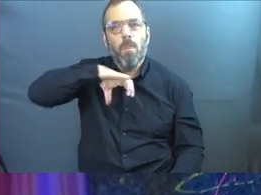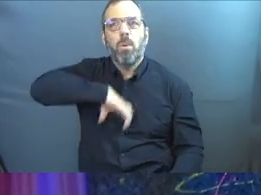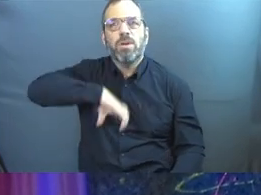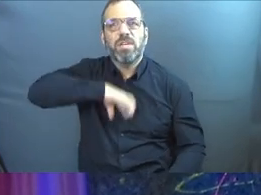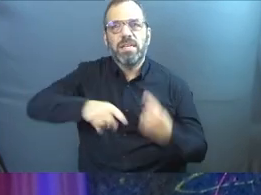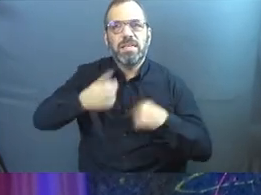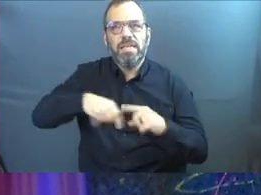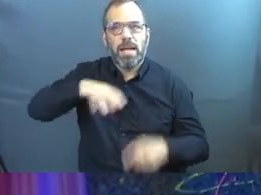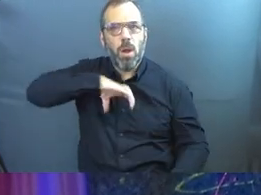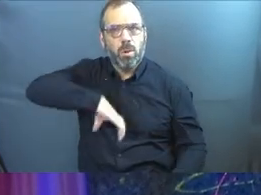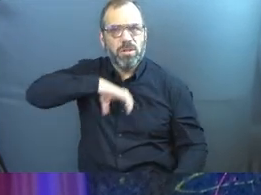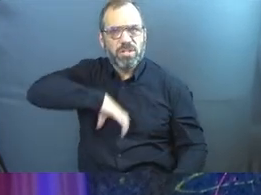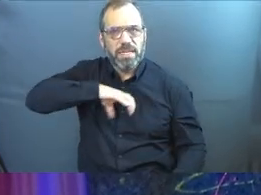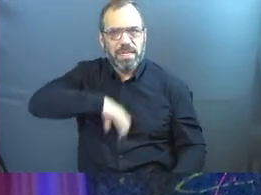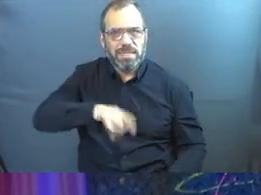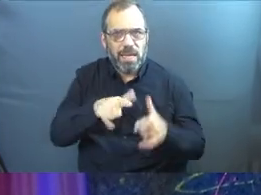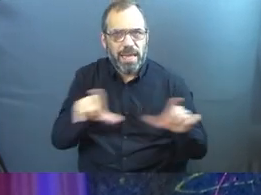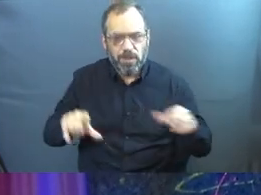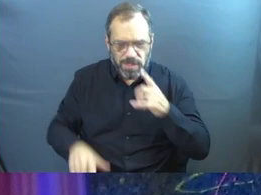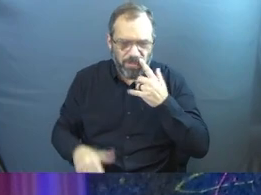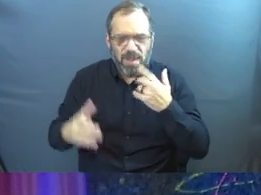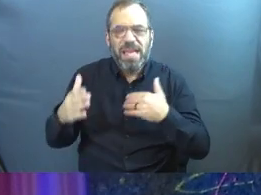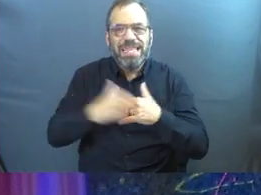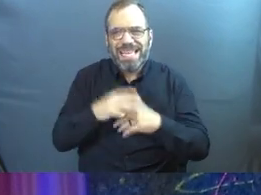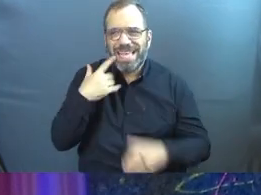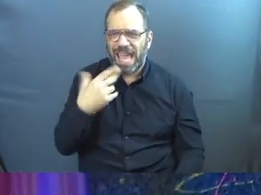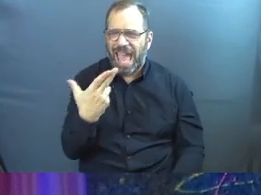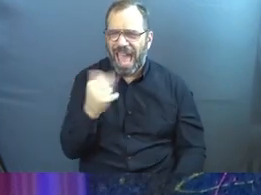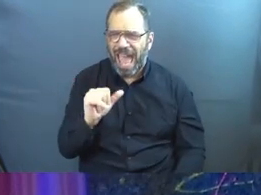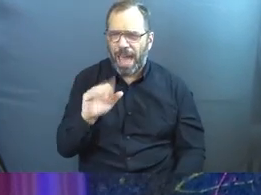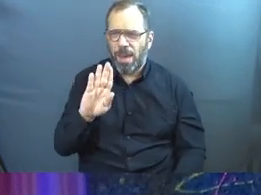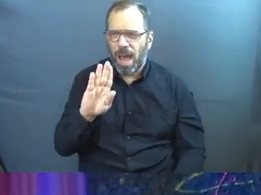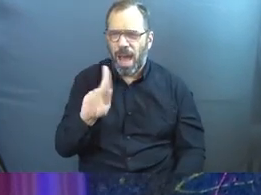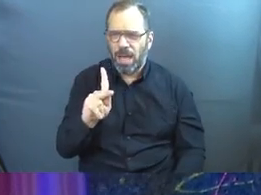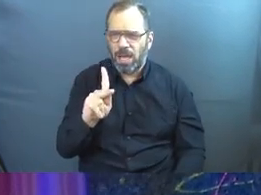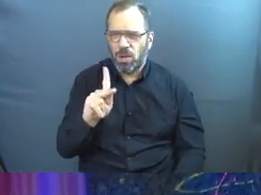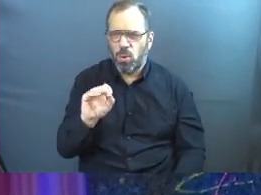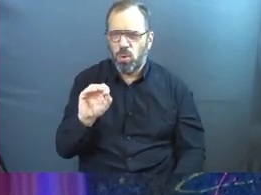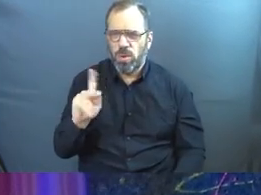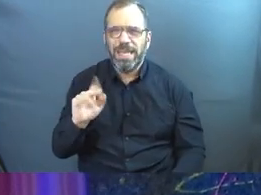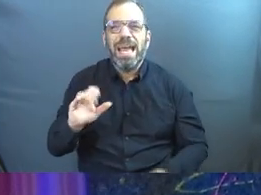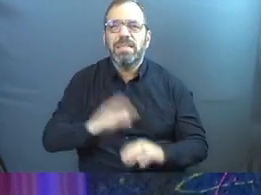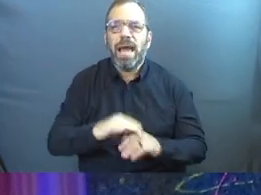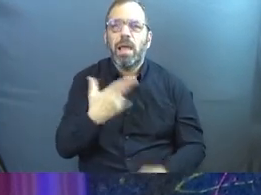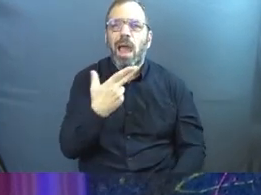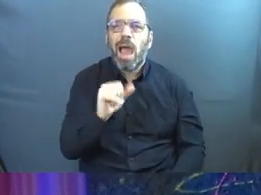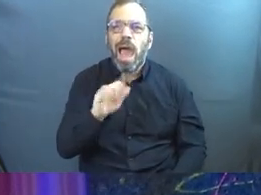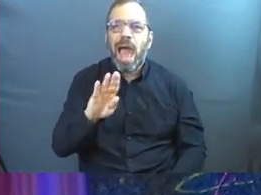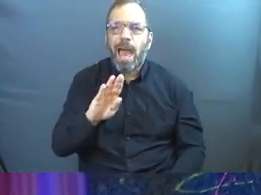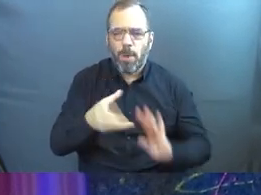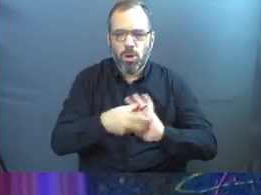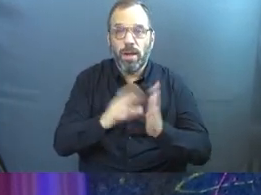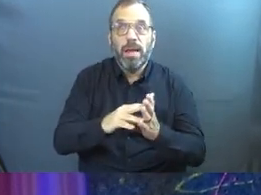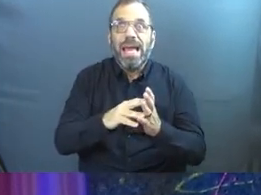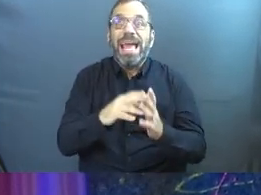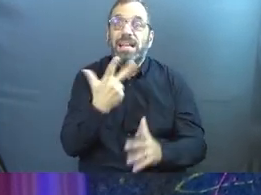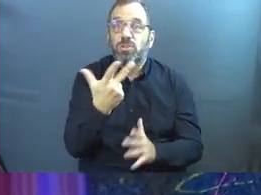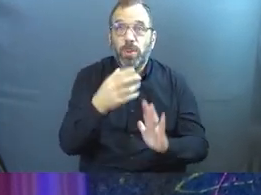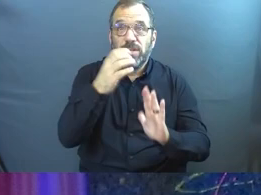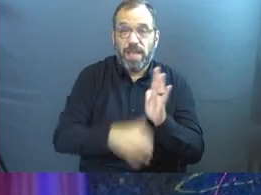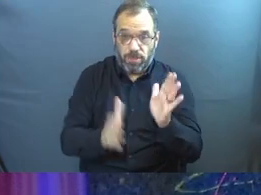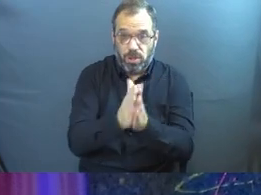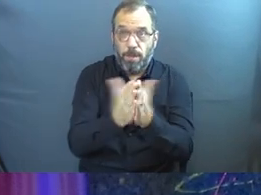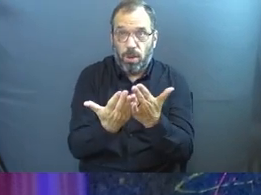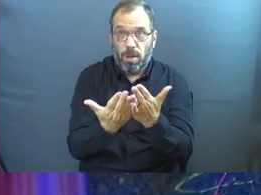Habakkuk. None of that's important. Habakkuk. So we're going to go through the whole book. It's three chapters